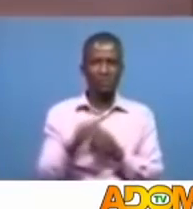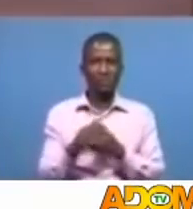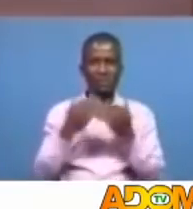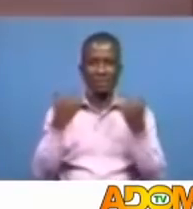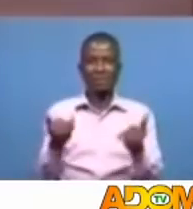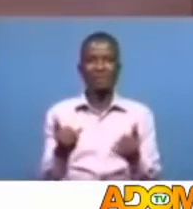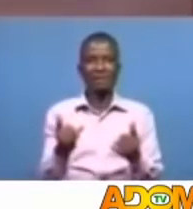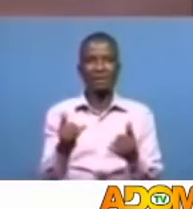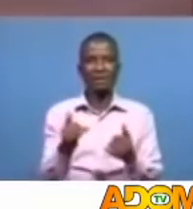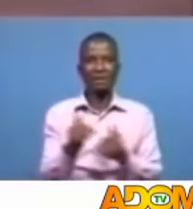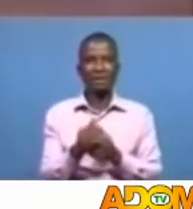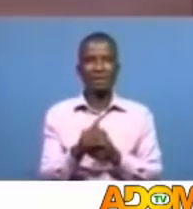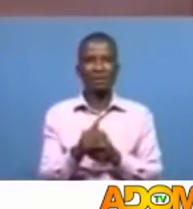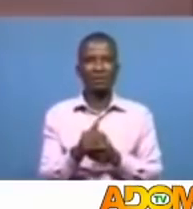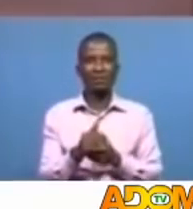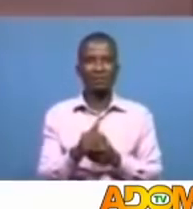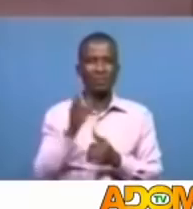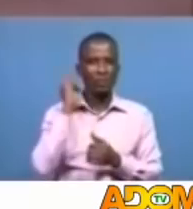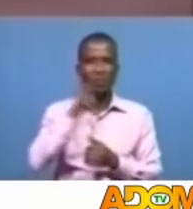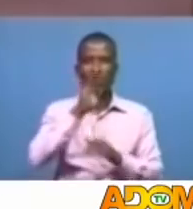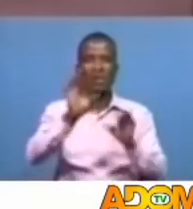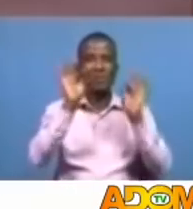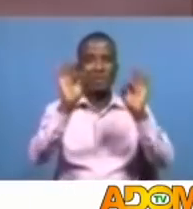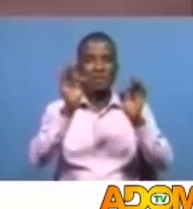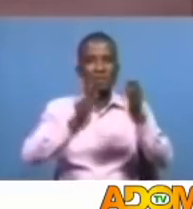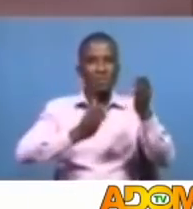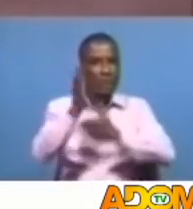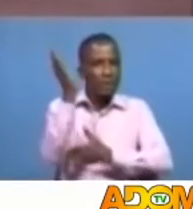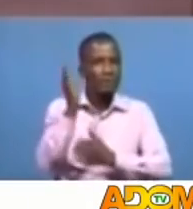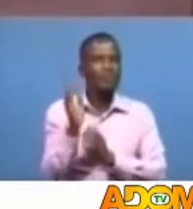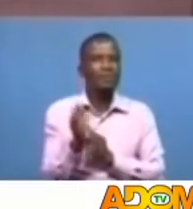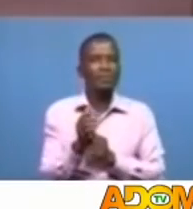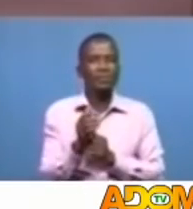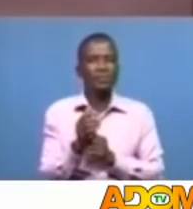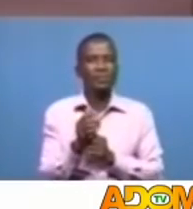I'm saying it will be fair trial for that to happen.